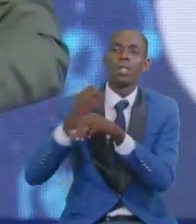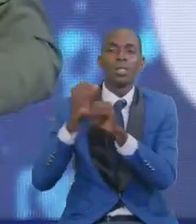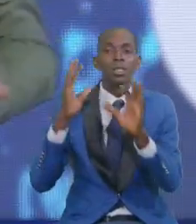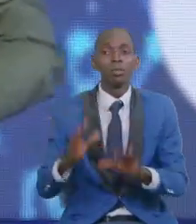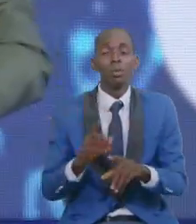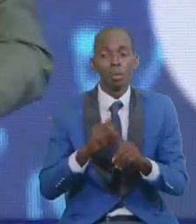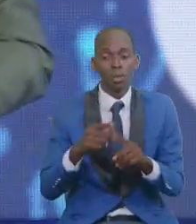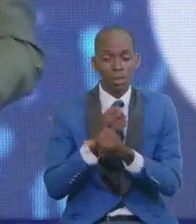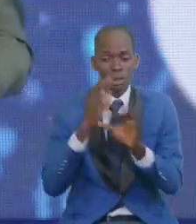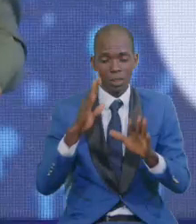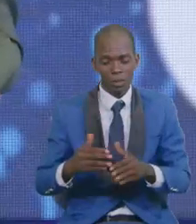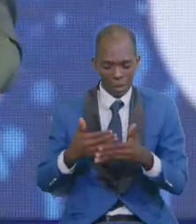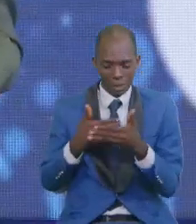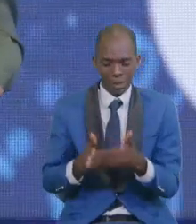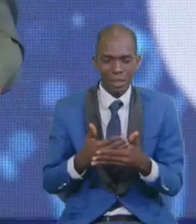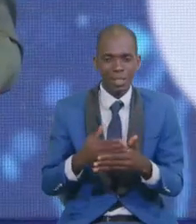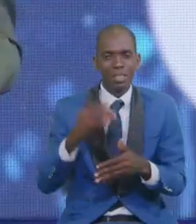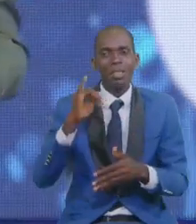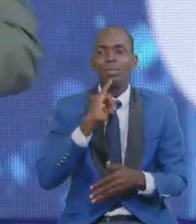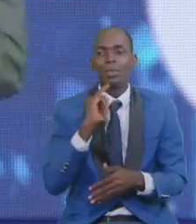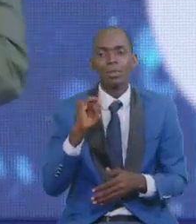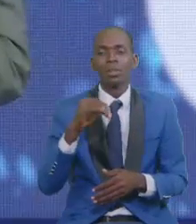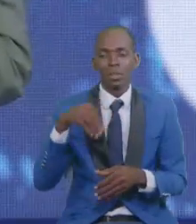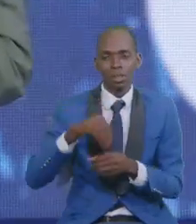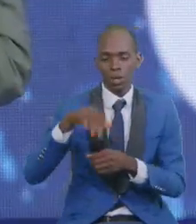savior nearby. He lives in your heart.